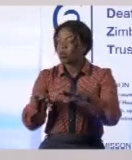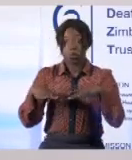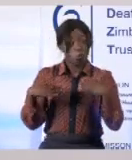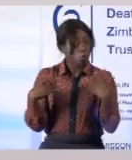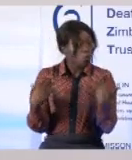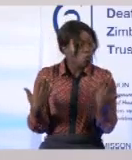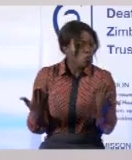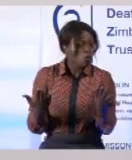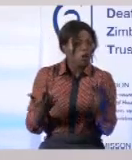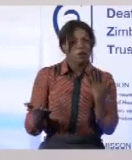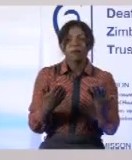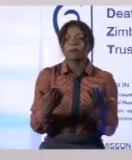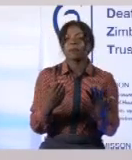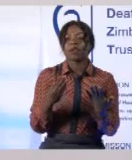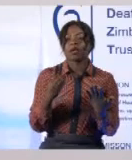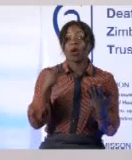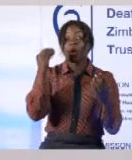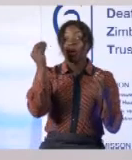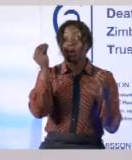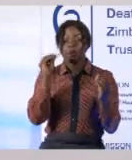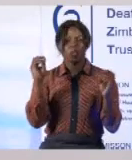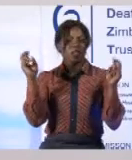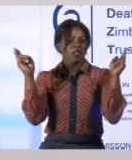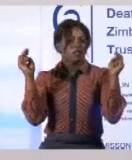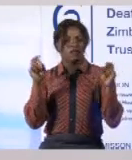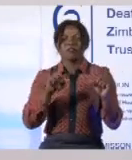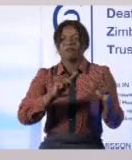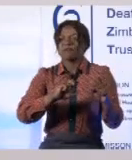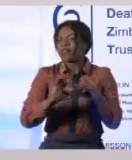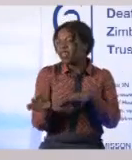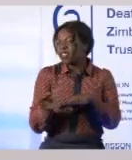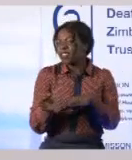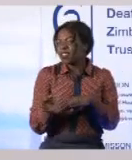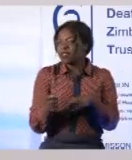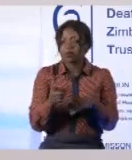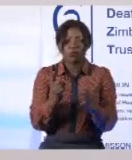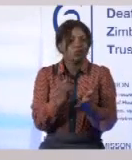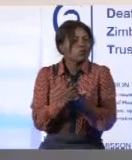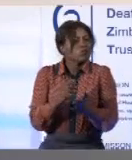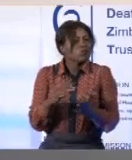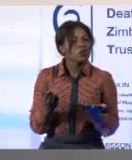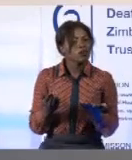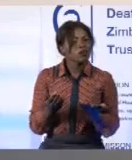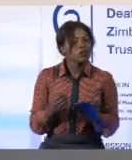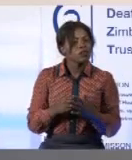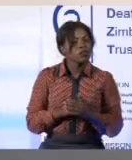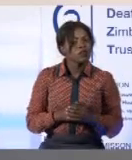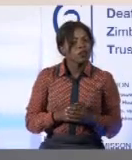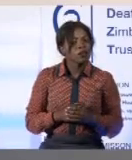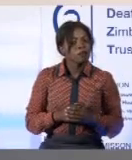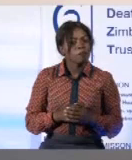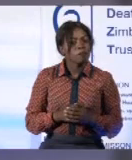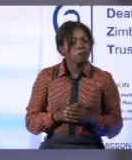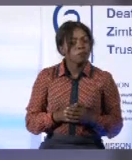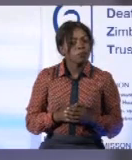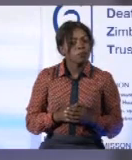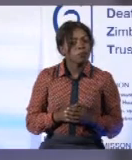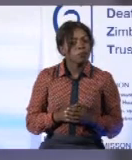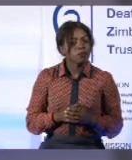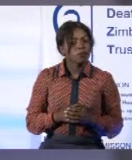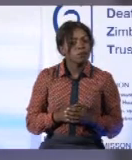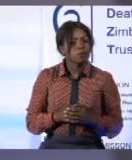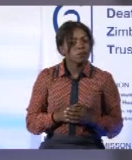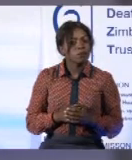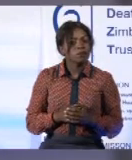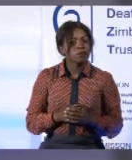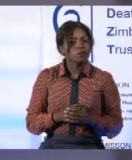Had you failed your O levels, McDonald, and had what prompted you to go into sex work? As for me, I think I